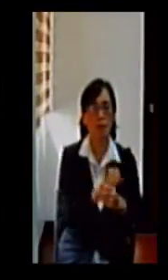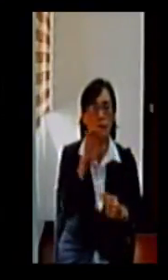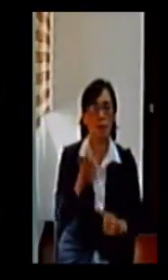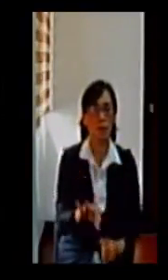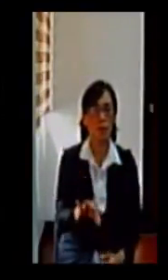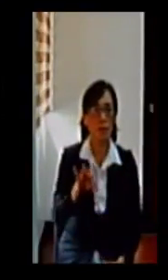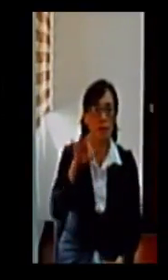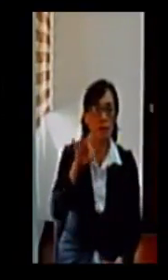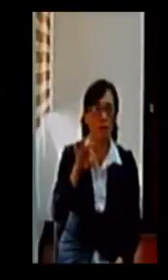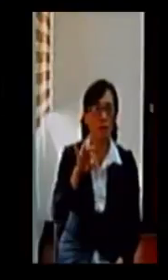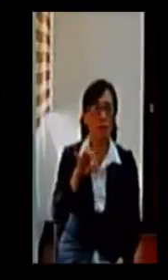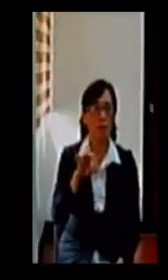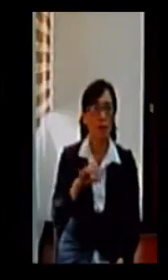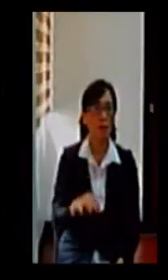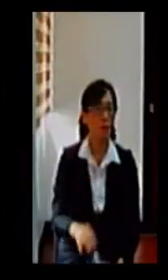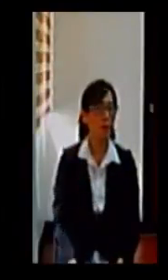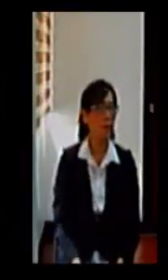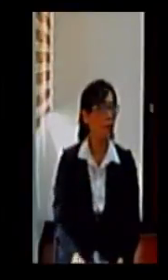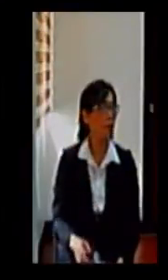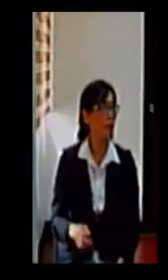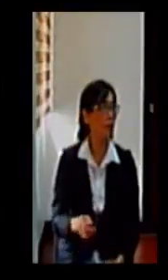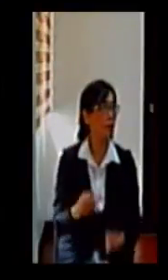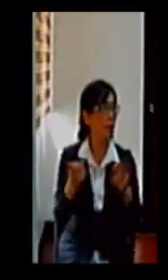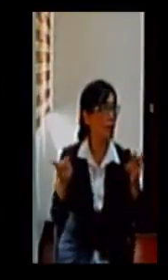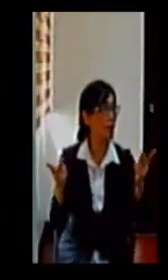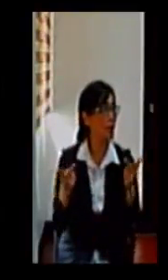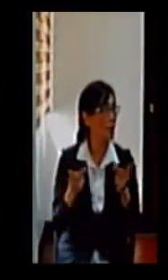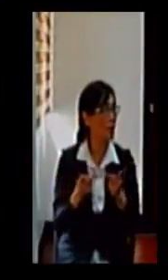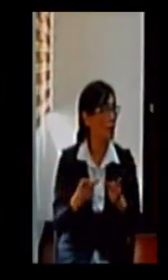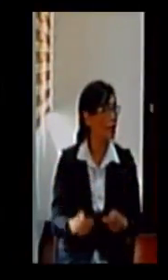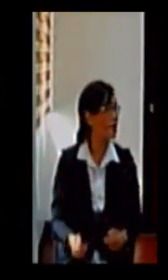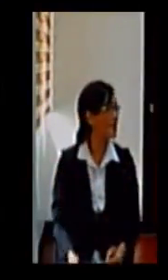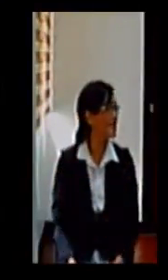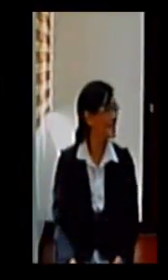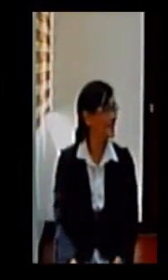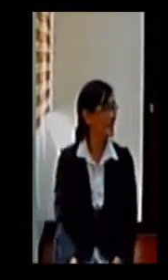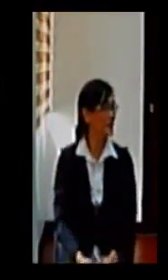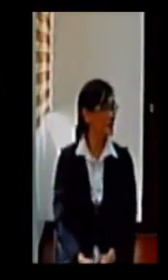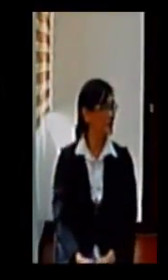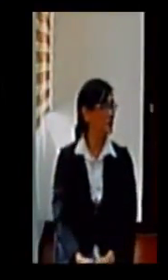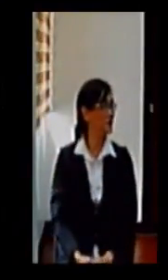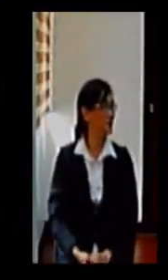in a hopeless place. It's a dance song. Yes.